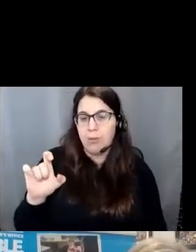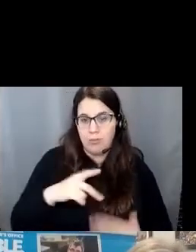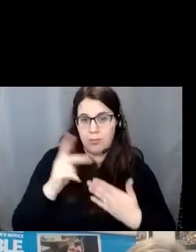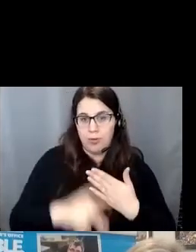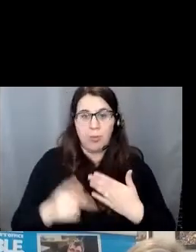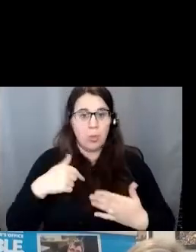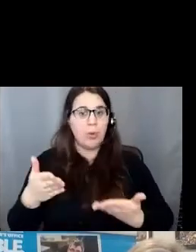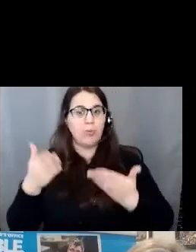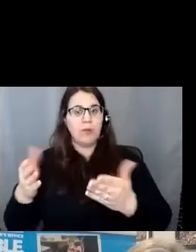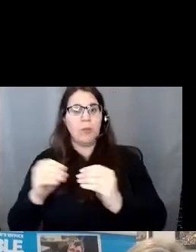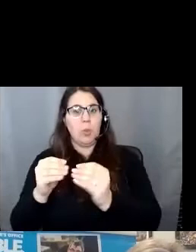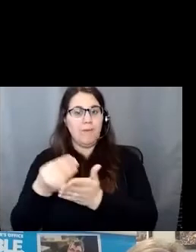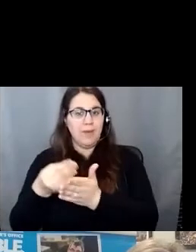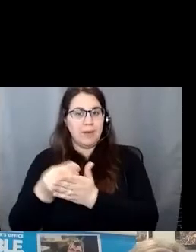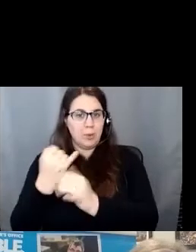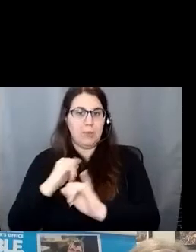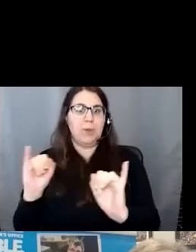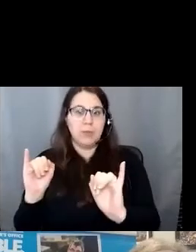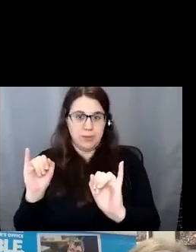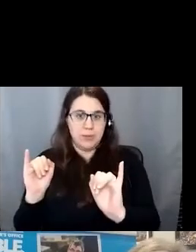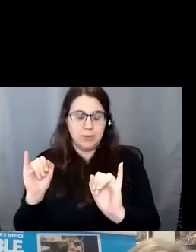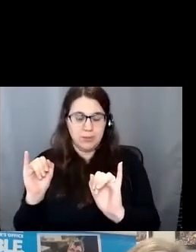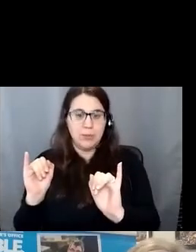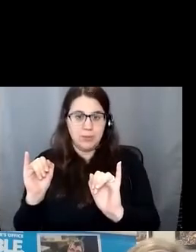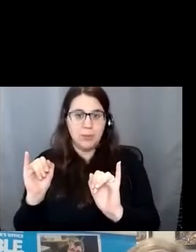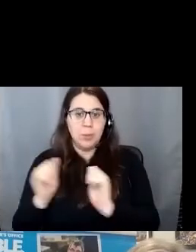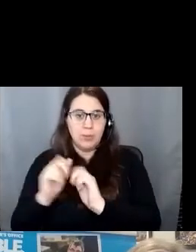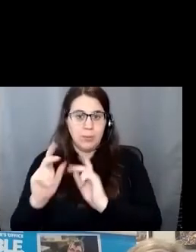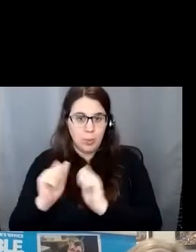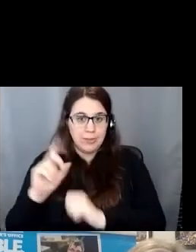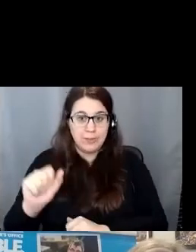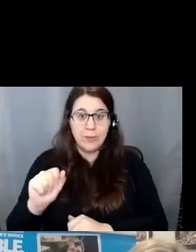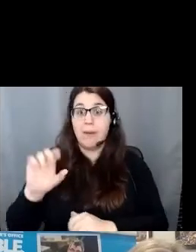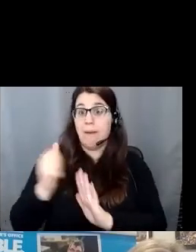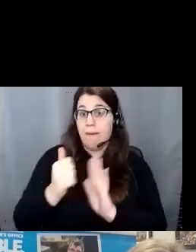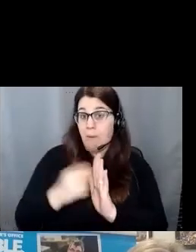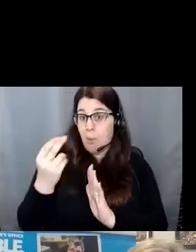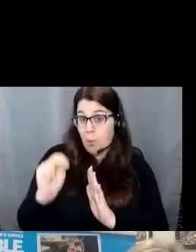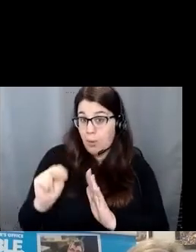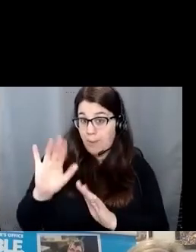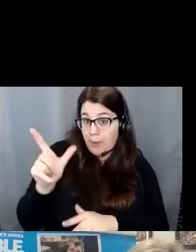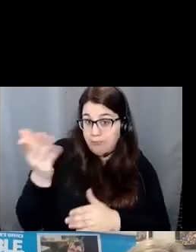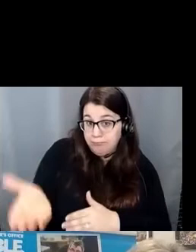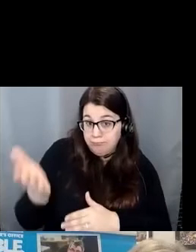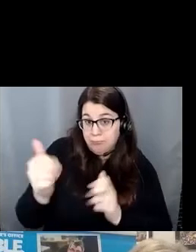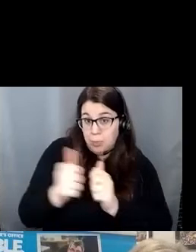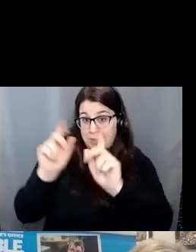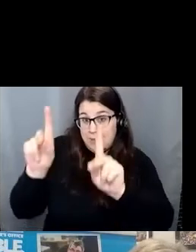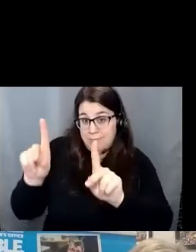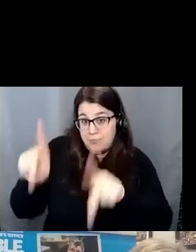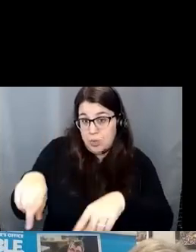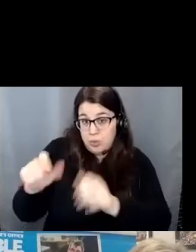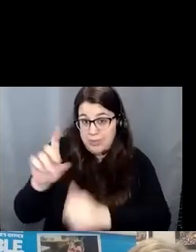disabilities. The account is owned by the individual with a disability. They provide new investment opportunities